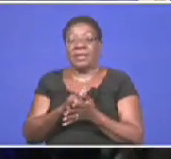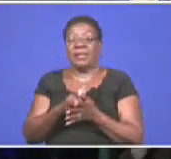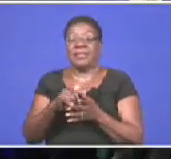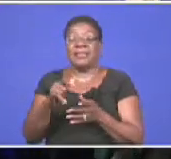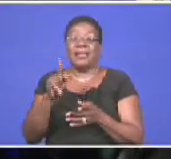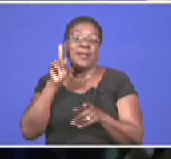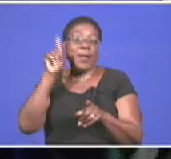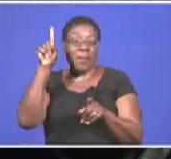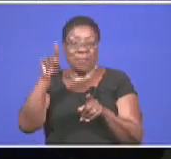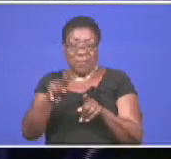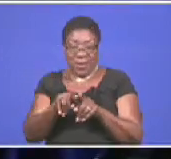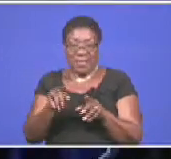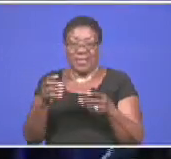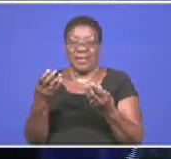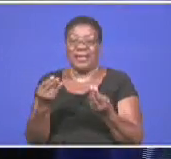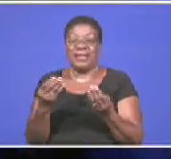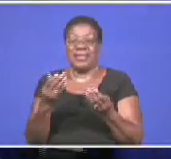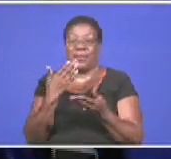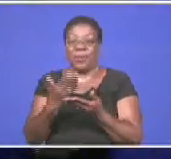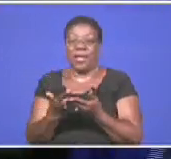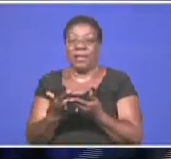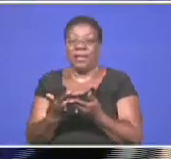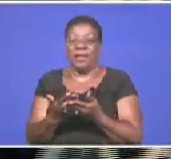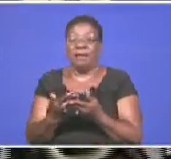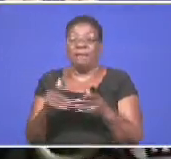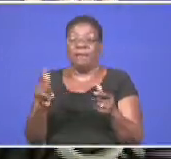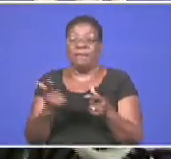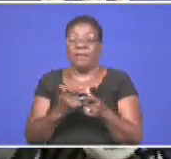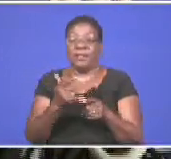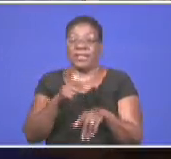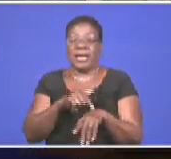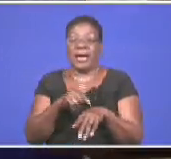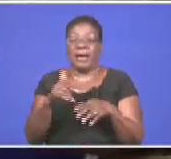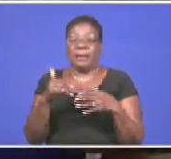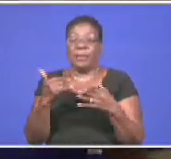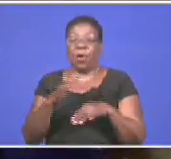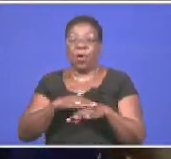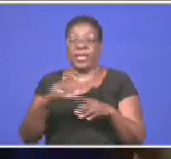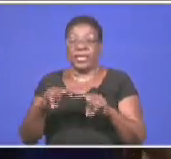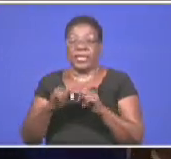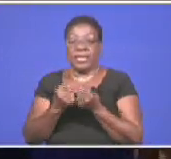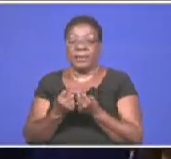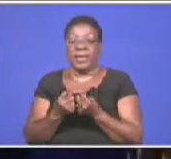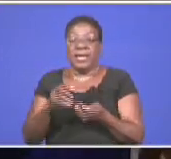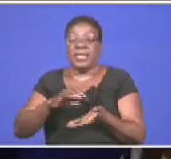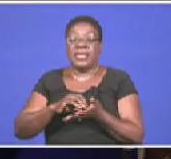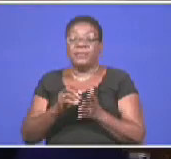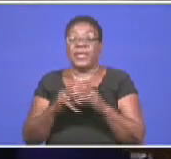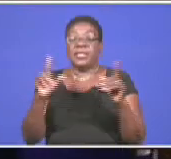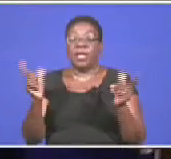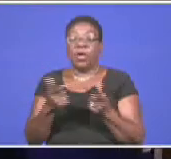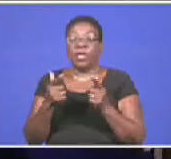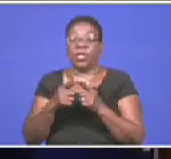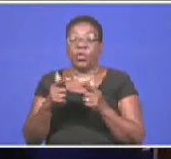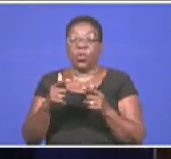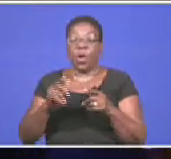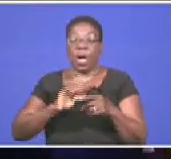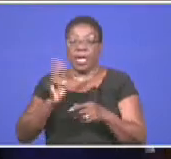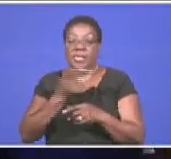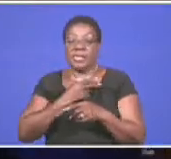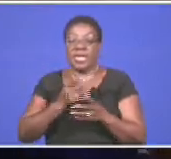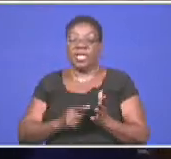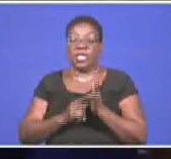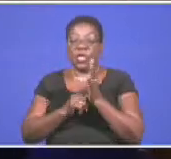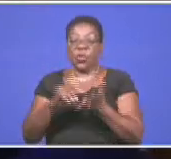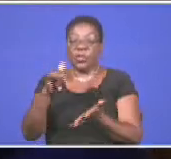he do good, and the rest of the team, they do good. But first time playing. It means a lot to us, and it just shows that our program here with